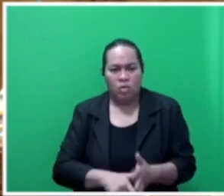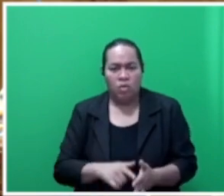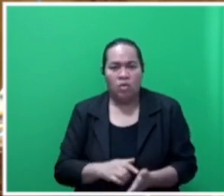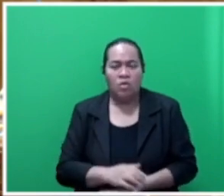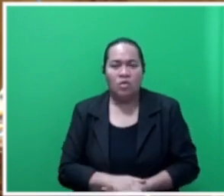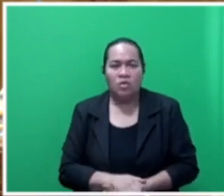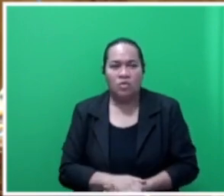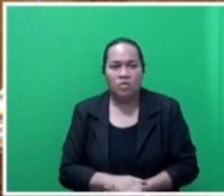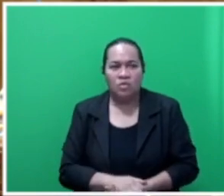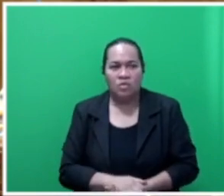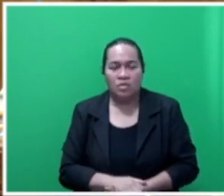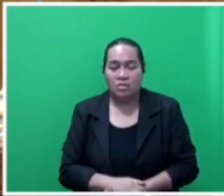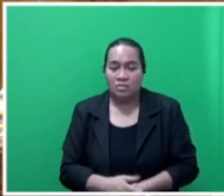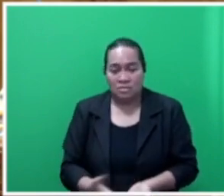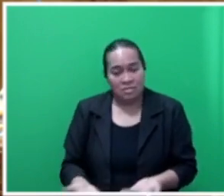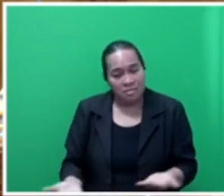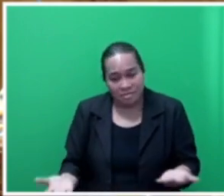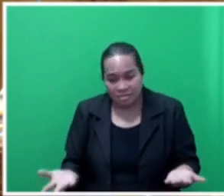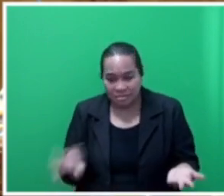Look at that.